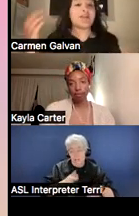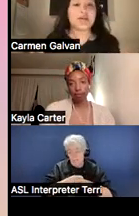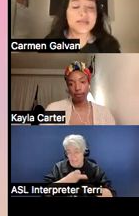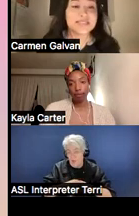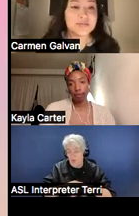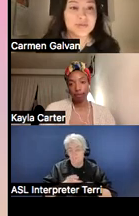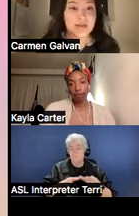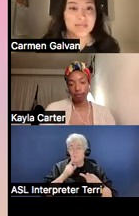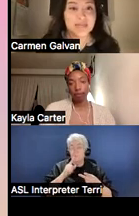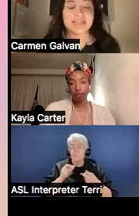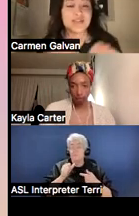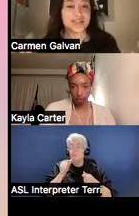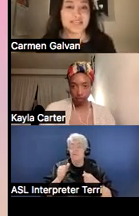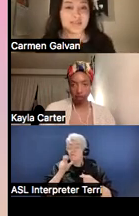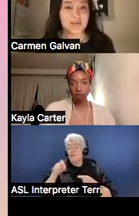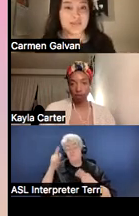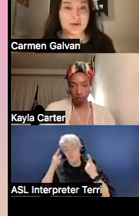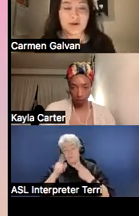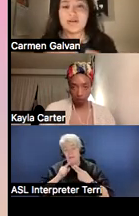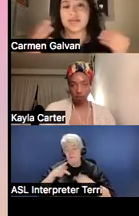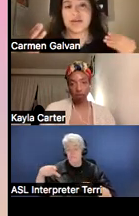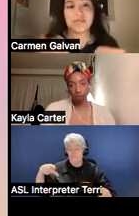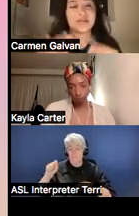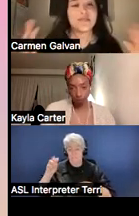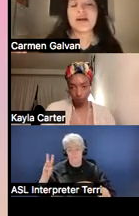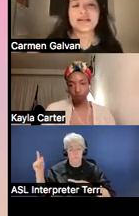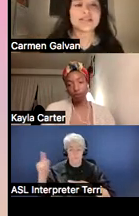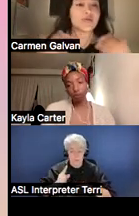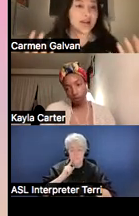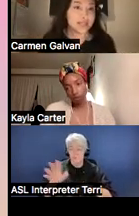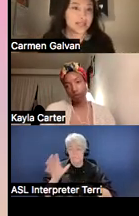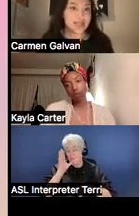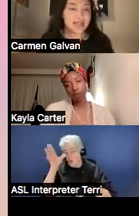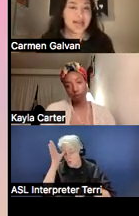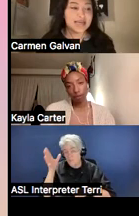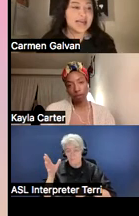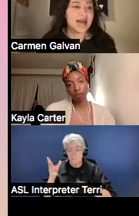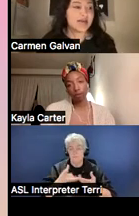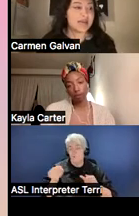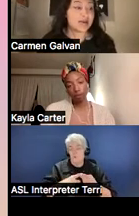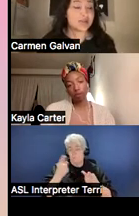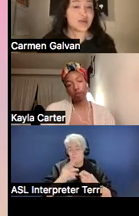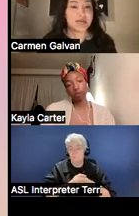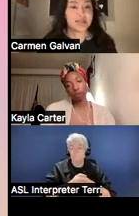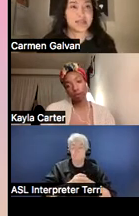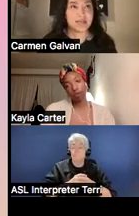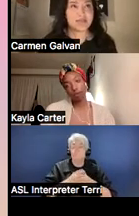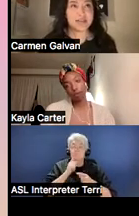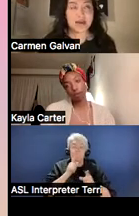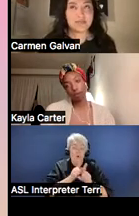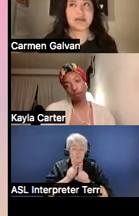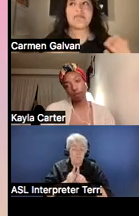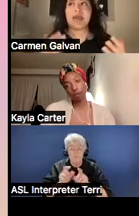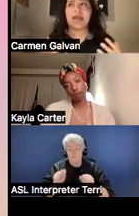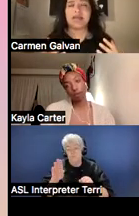necessarily about having a PSW come in at certain days of the week for, you know, their parents or anything like that. It could also mean that for